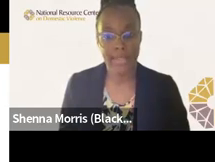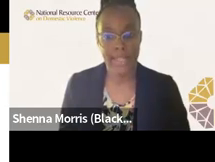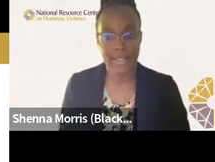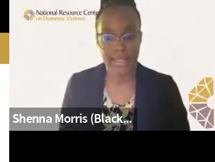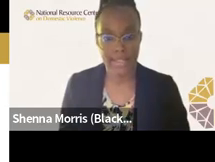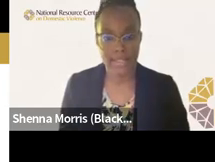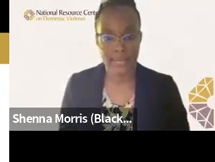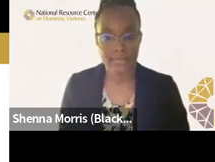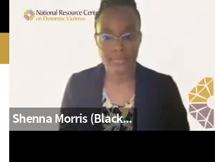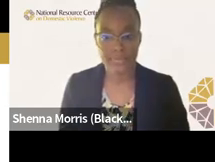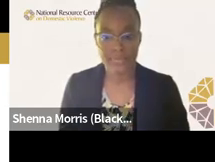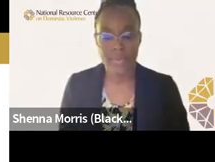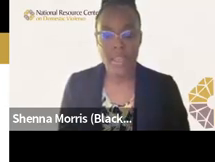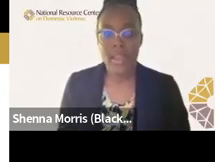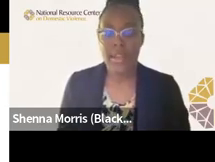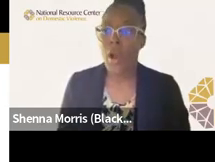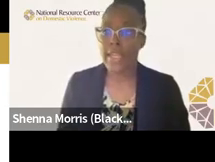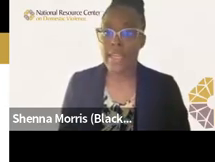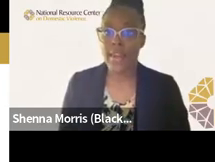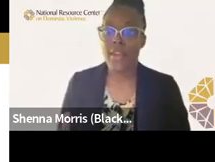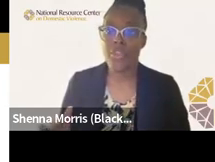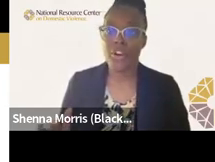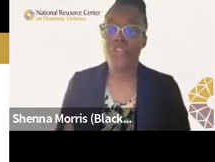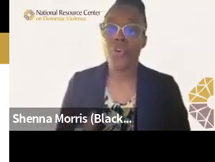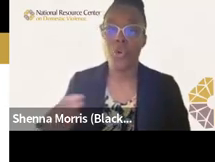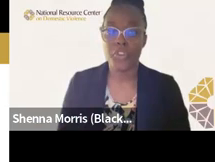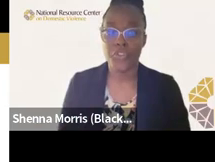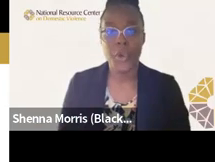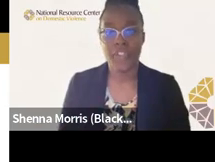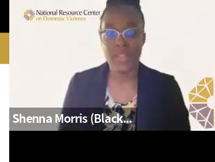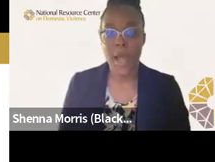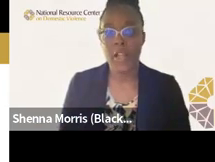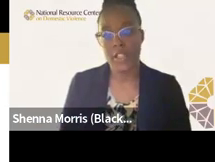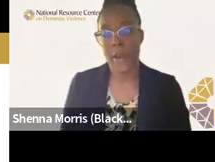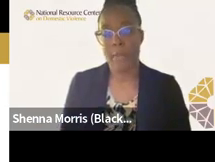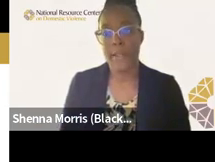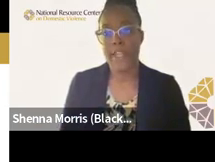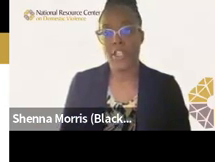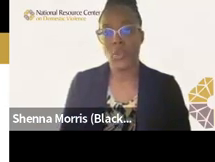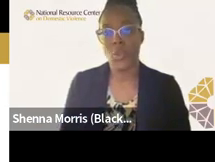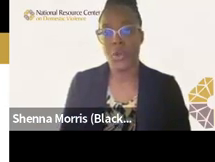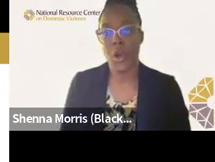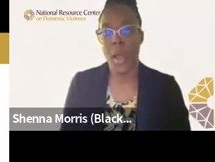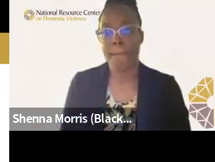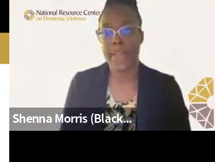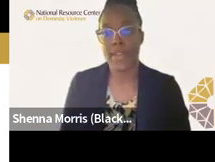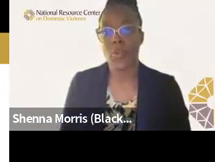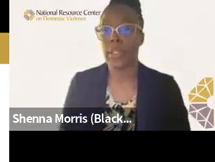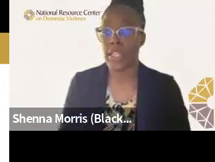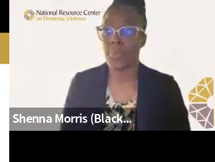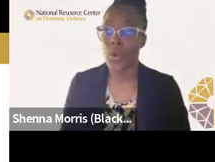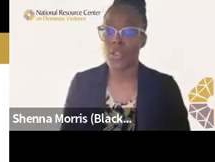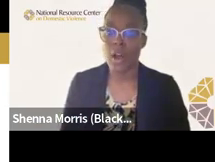what gaps exist. Now, again, the full review of these policy recommendations will